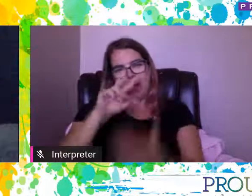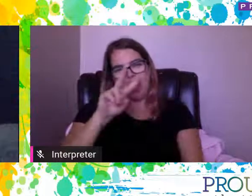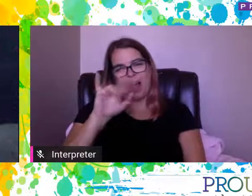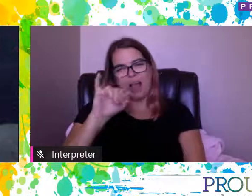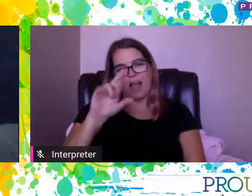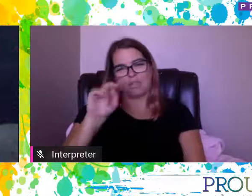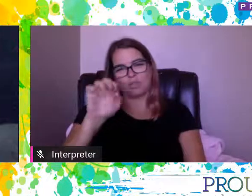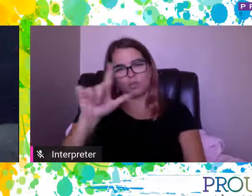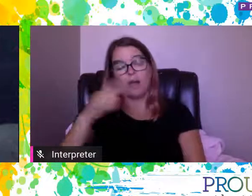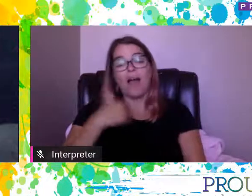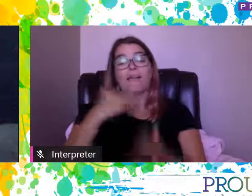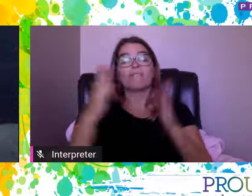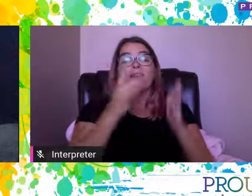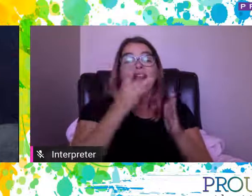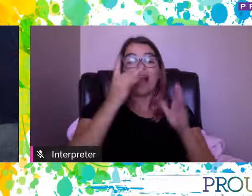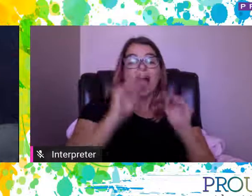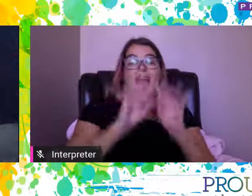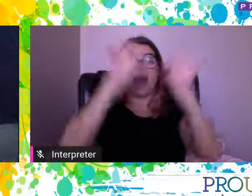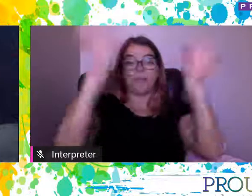which is our interfaith LGBTQ